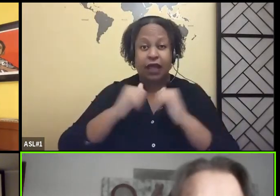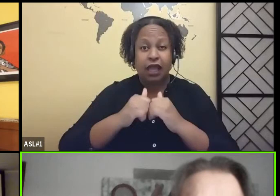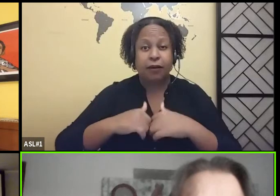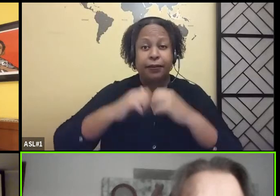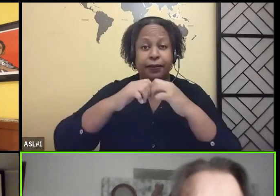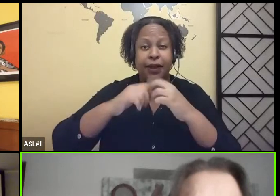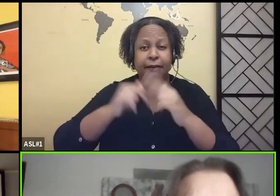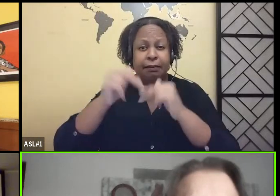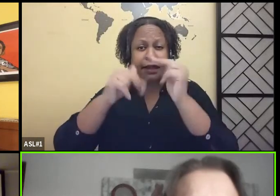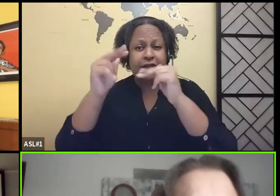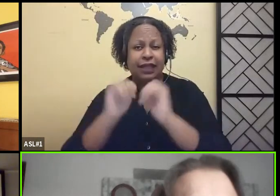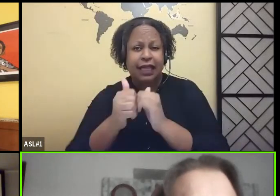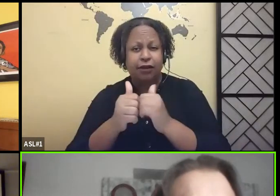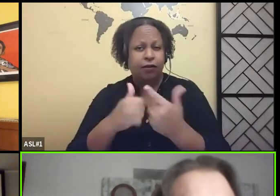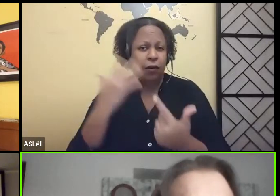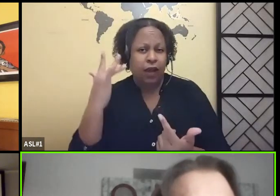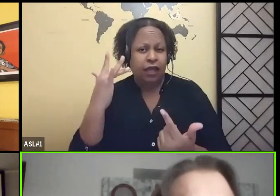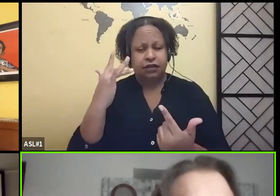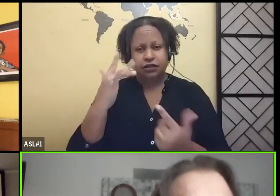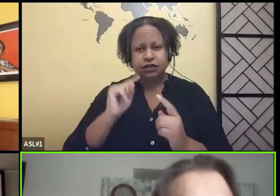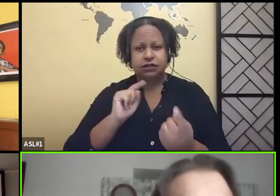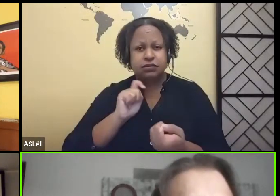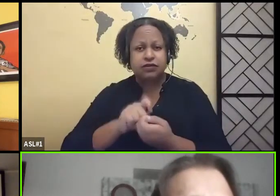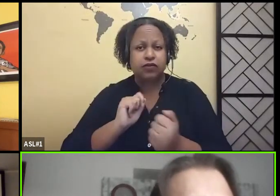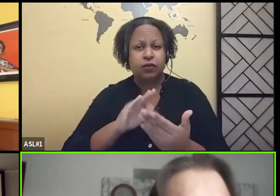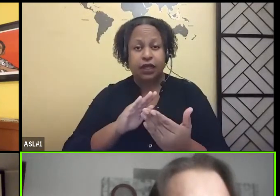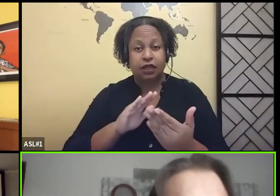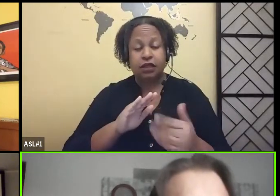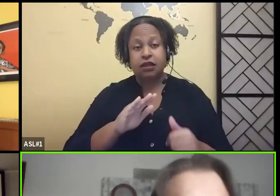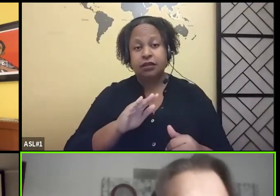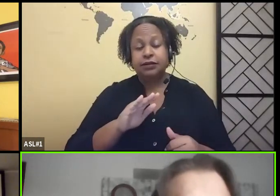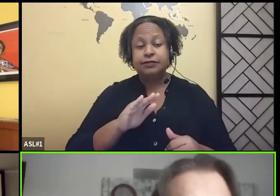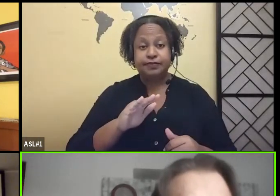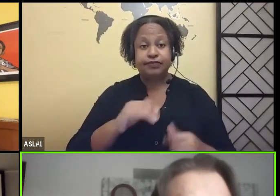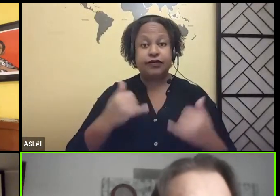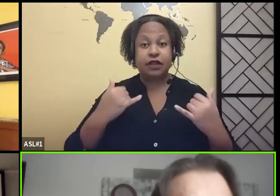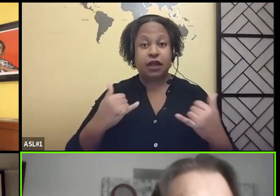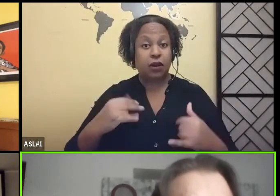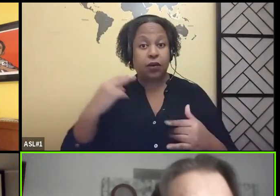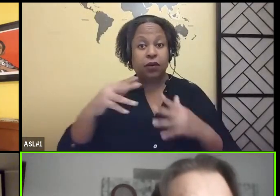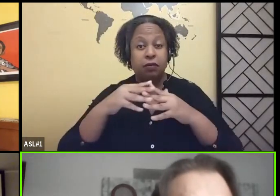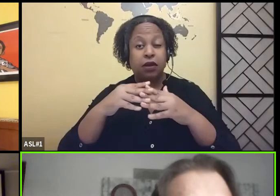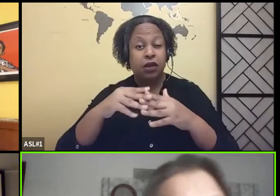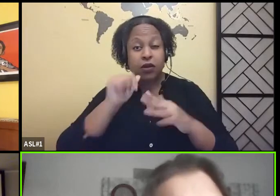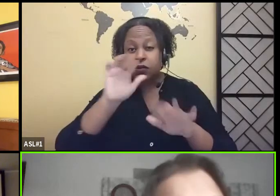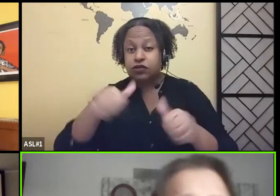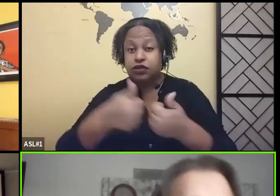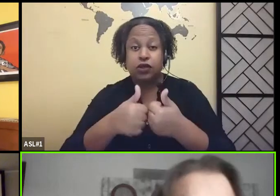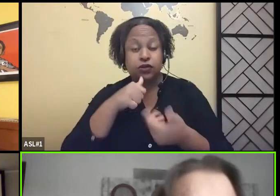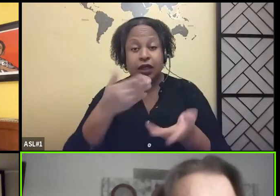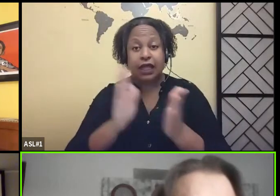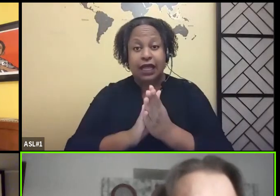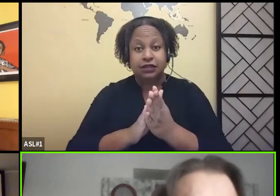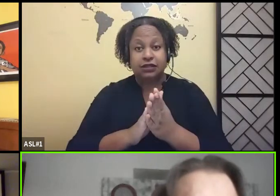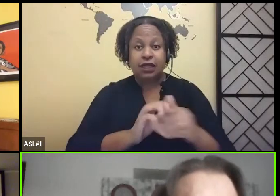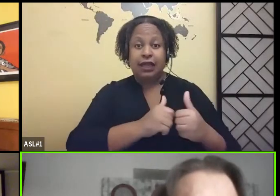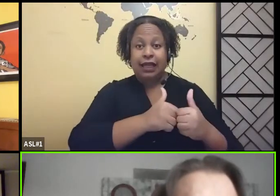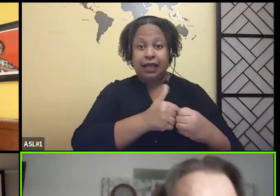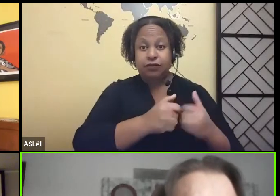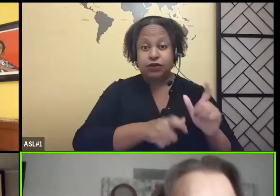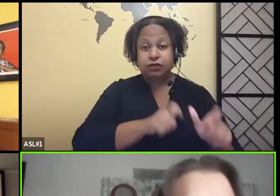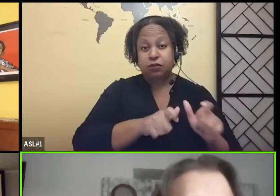build it that way? And these are questions that we don't ask in North America. The Amish ask them,